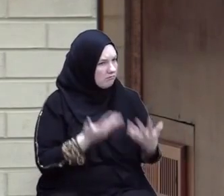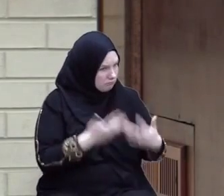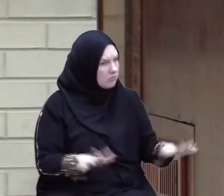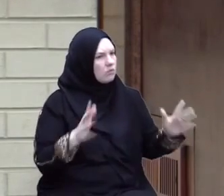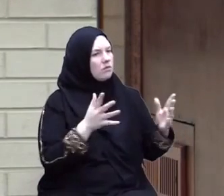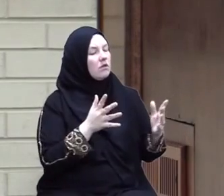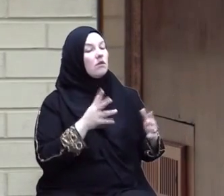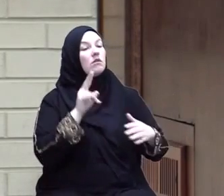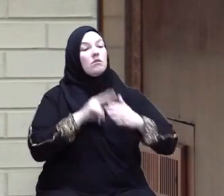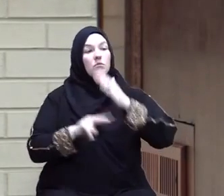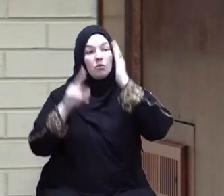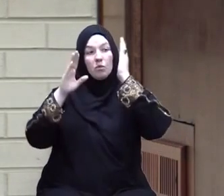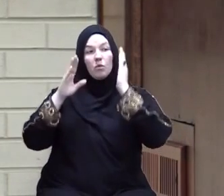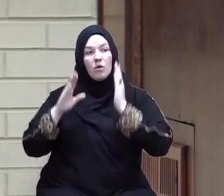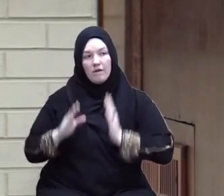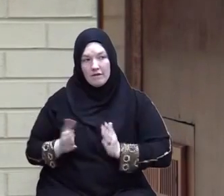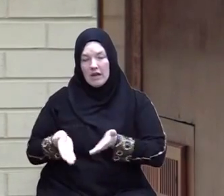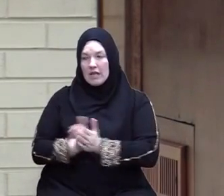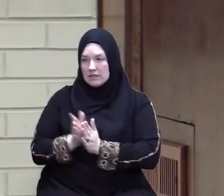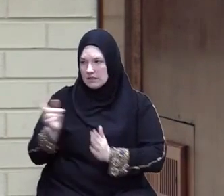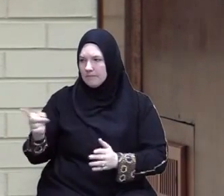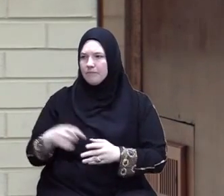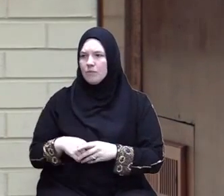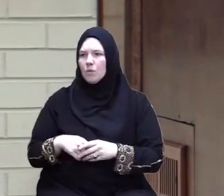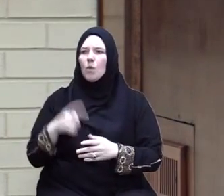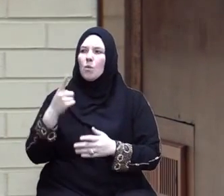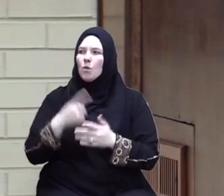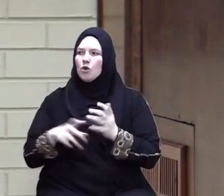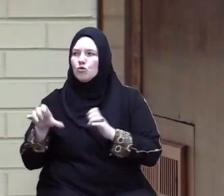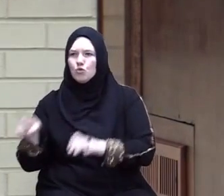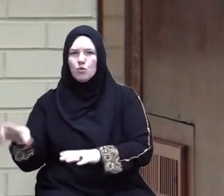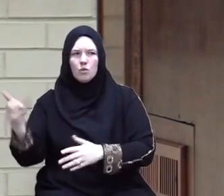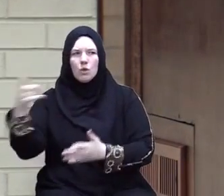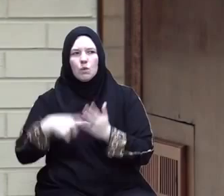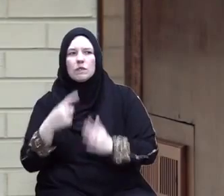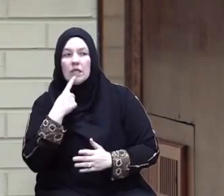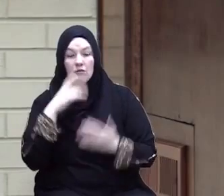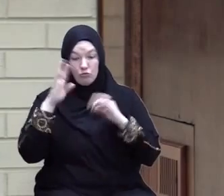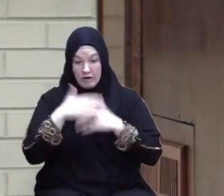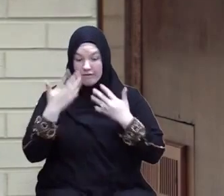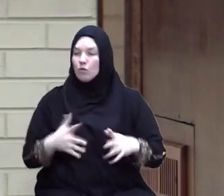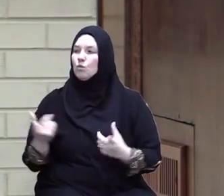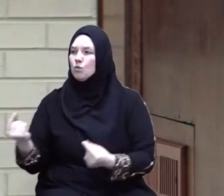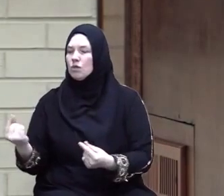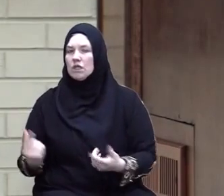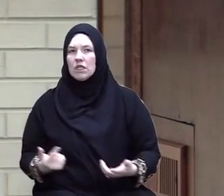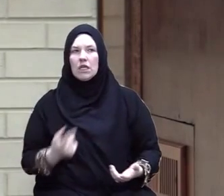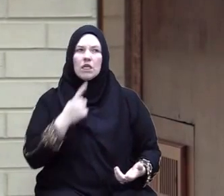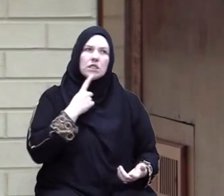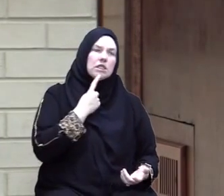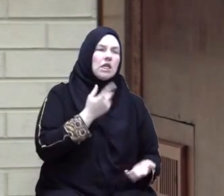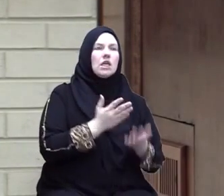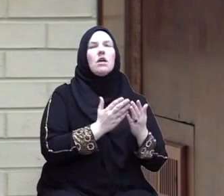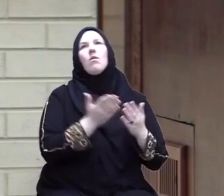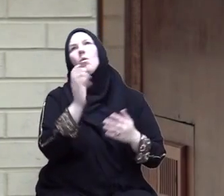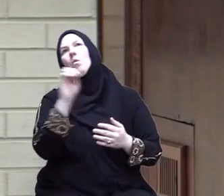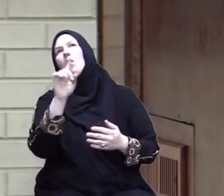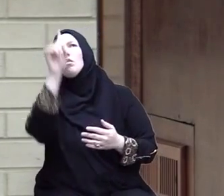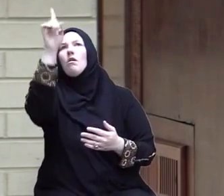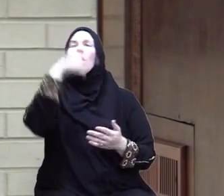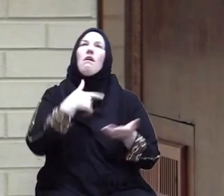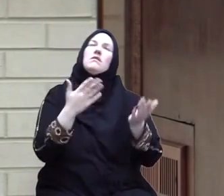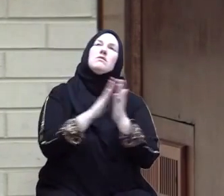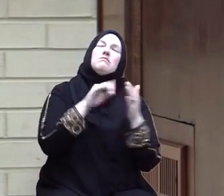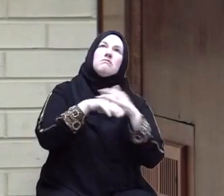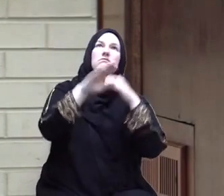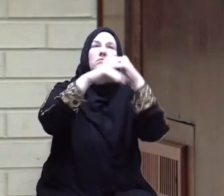So the Prophet sallallahu alaihi wasallam asked him, what do you do? What do you say? He said, I say, oh Allah, I ask you for